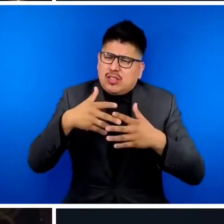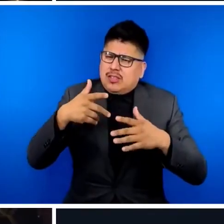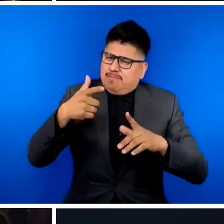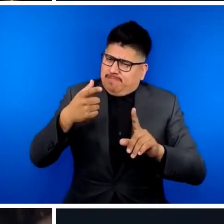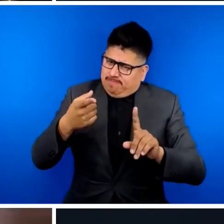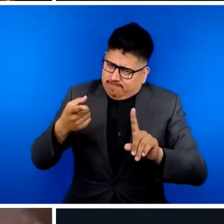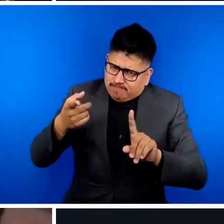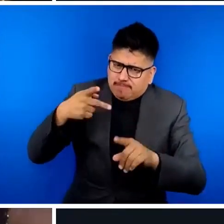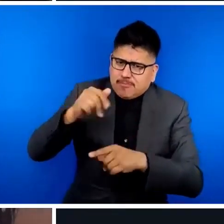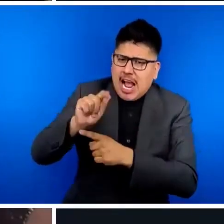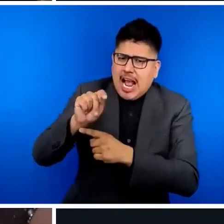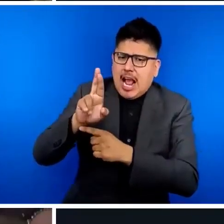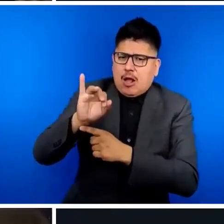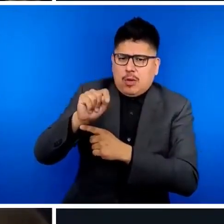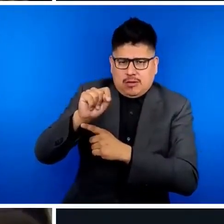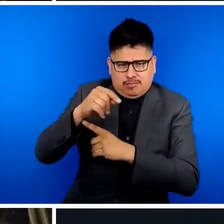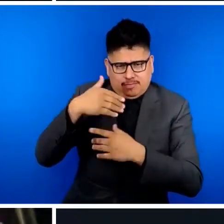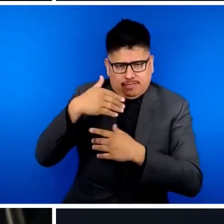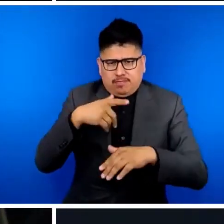seen anything like her.